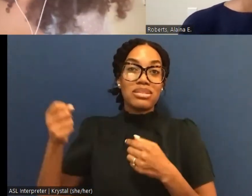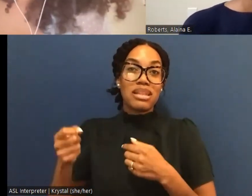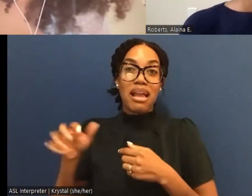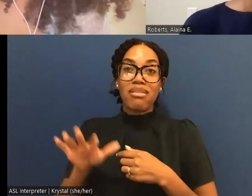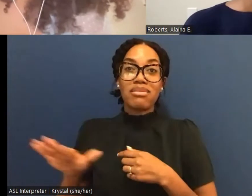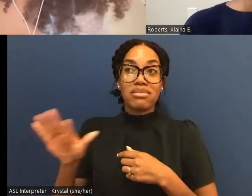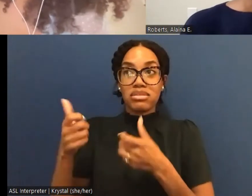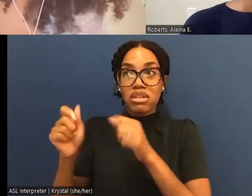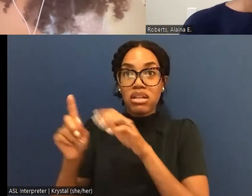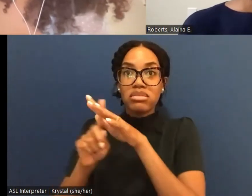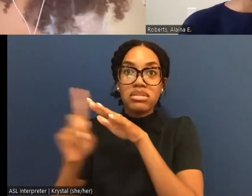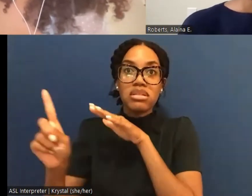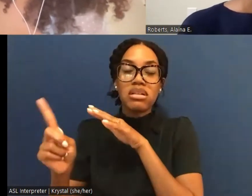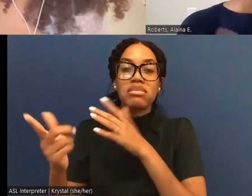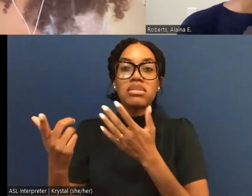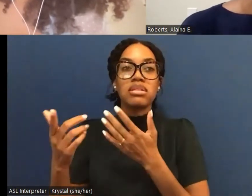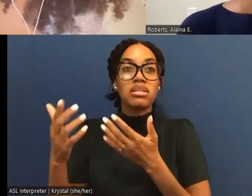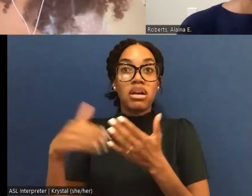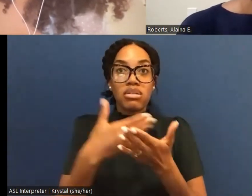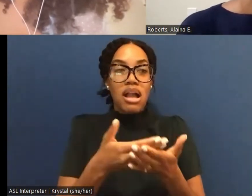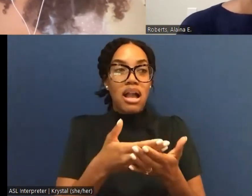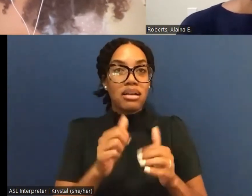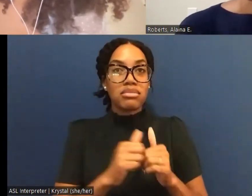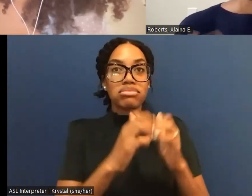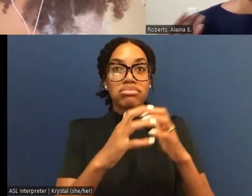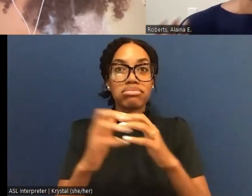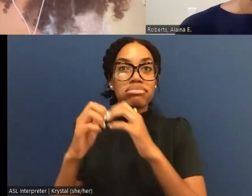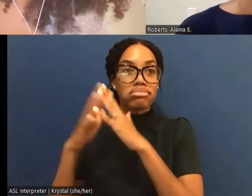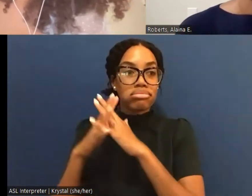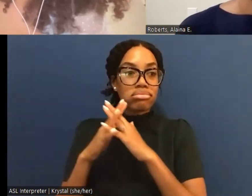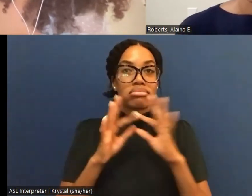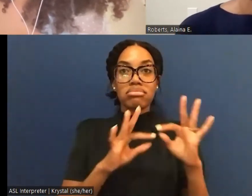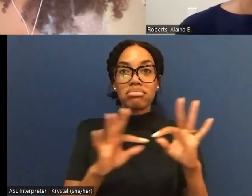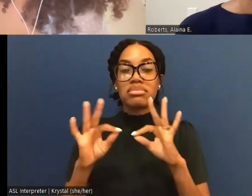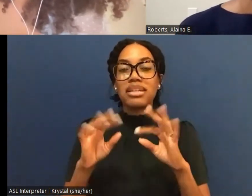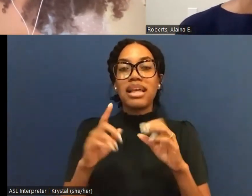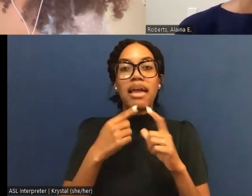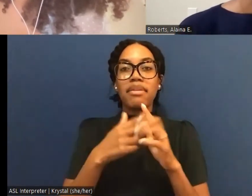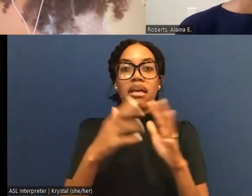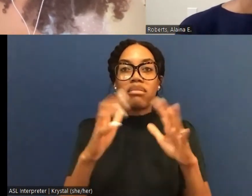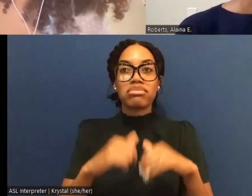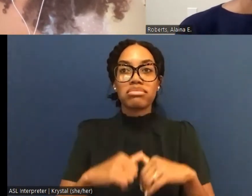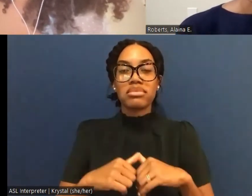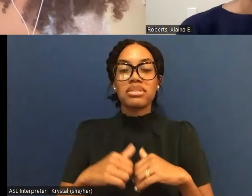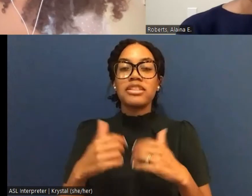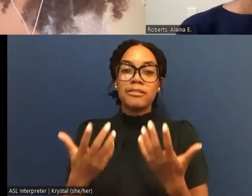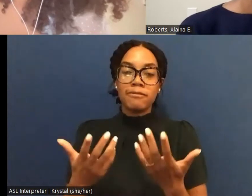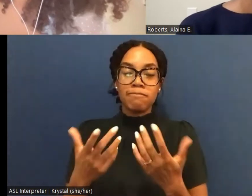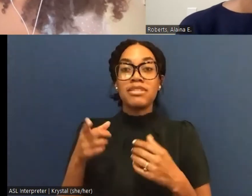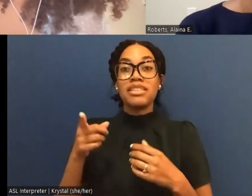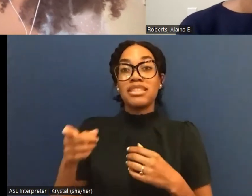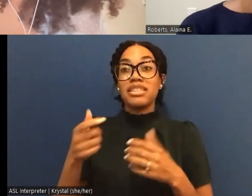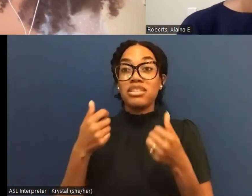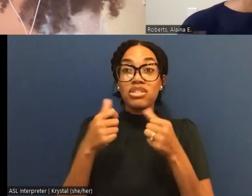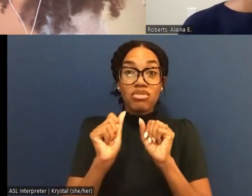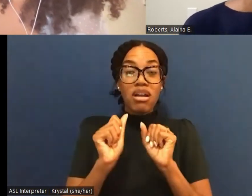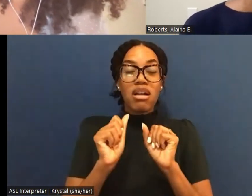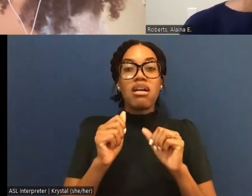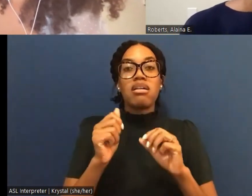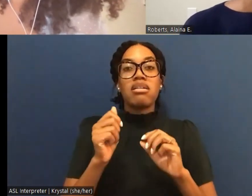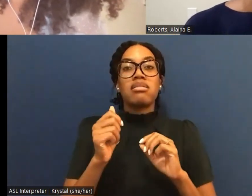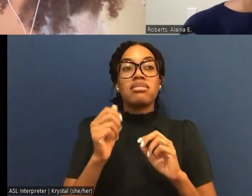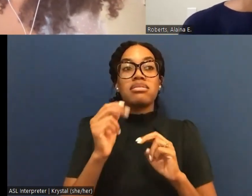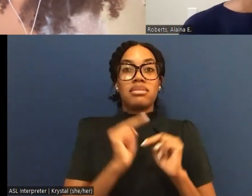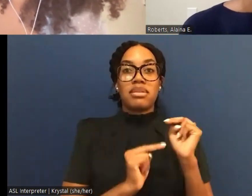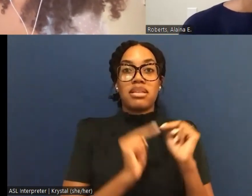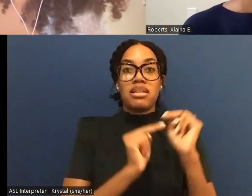have land and businesses that they created before statehood. They continue building on that, becoming even more successful. And now,